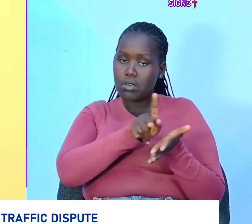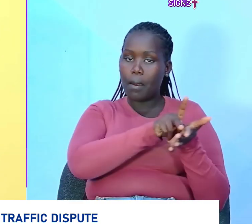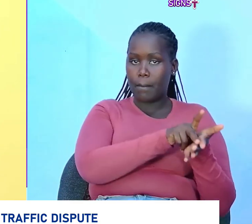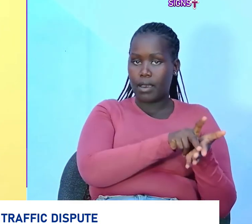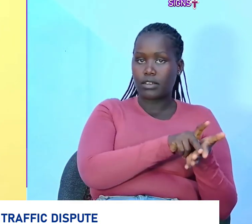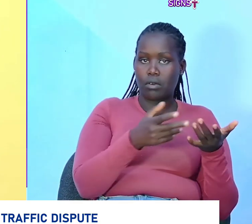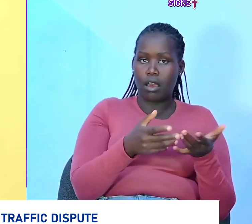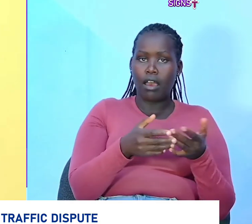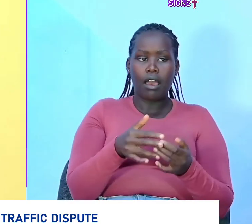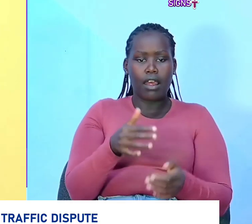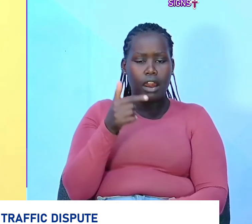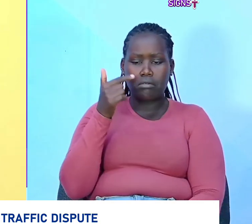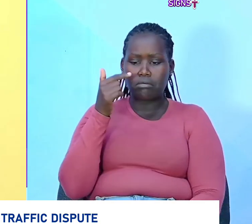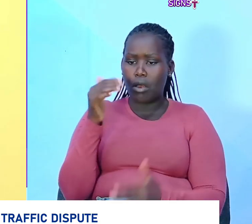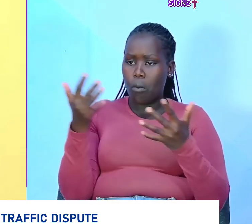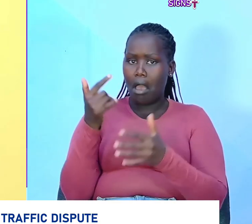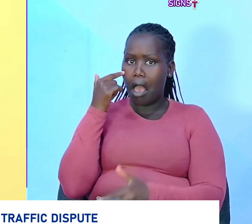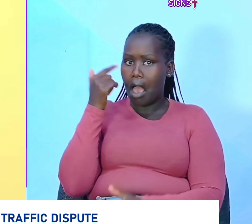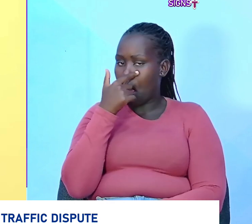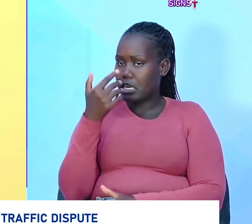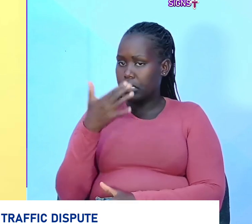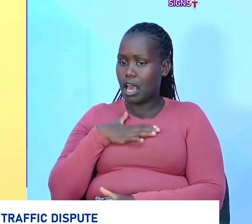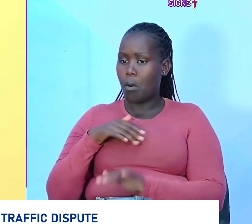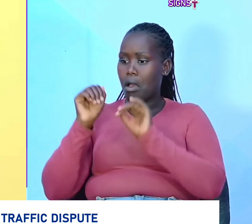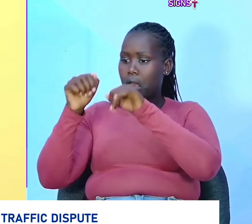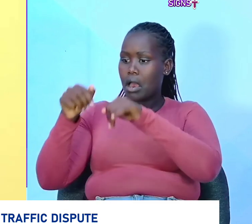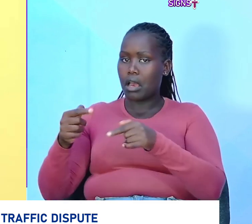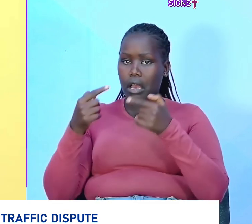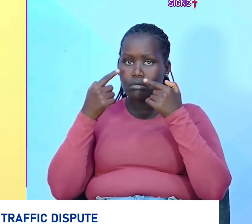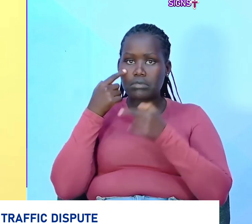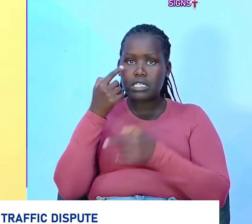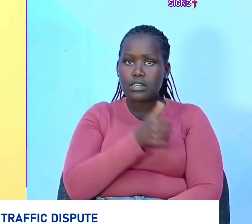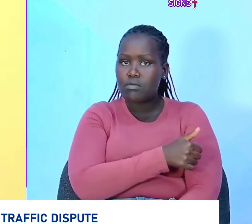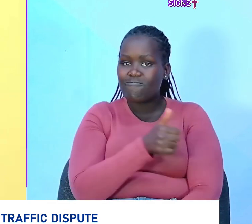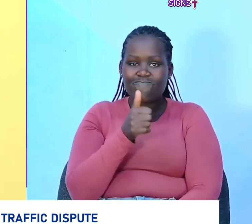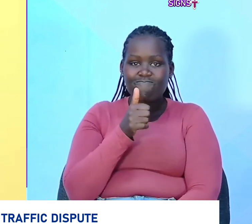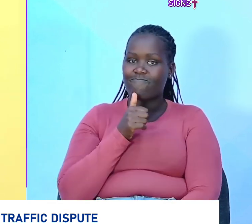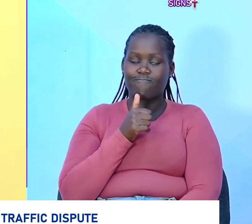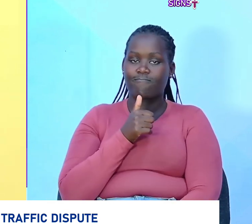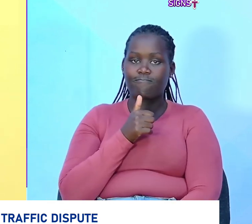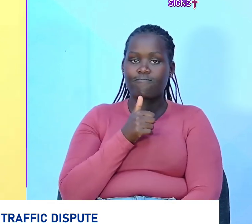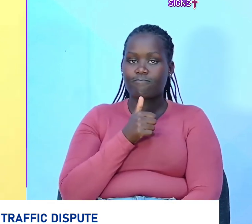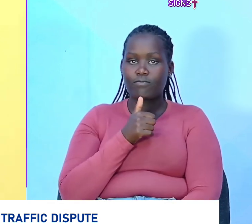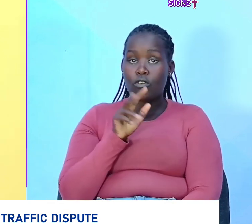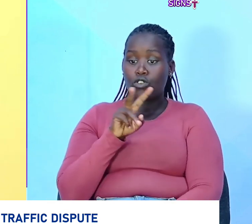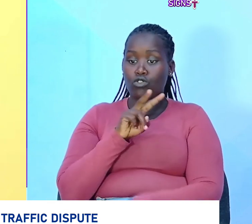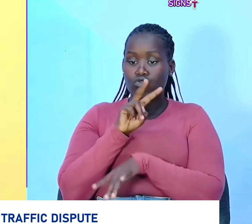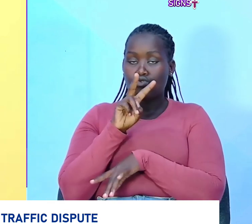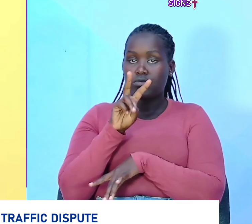our eyes reach every time, where in front of the report office, which is manned 24 hours.